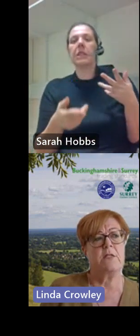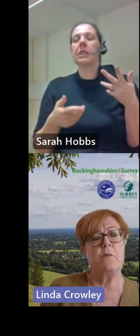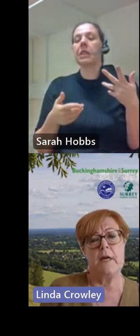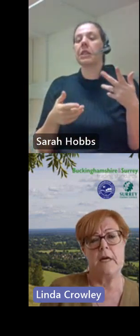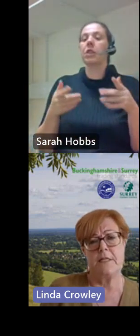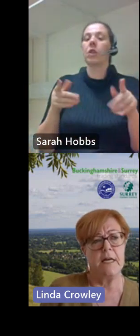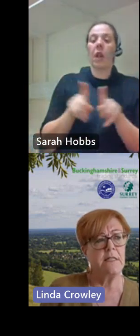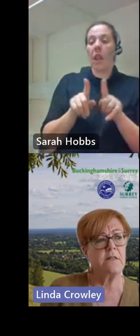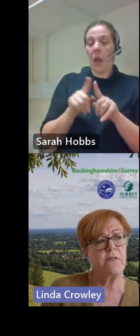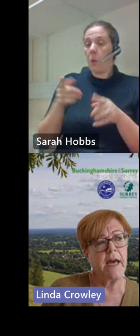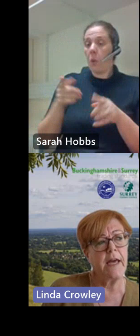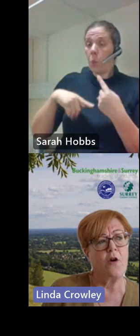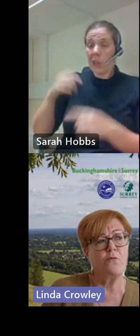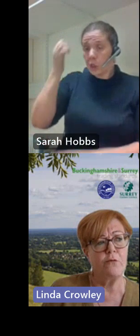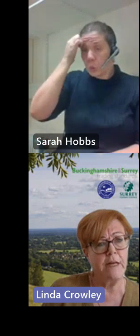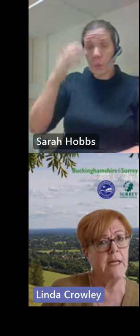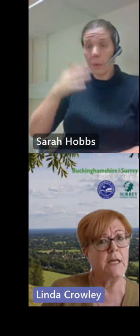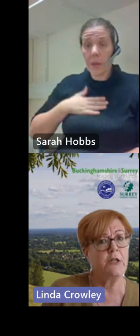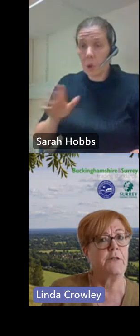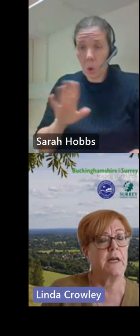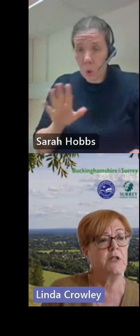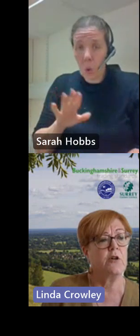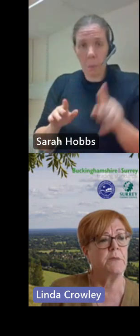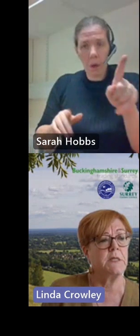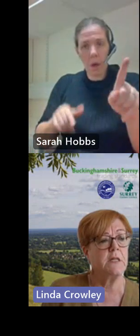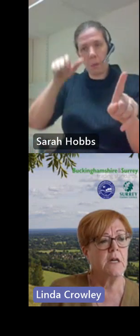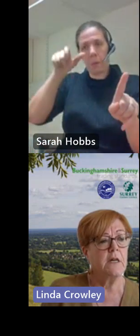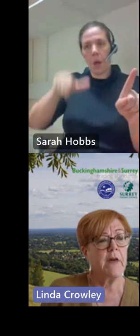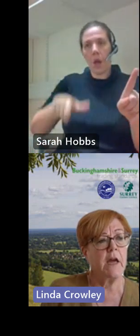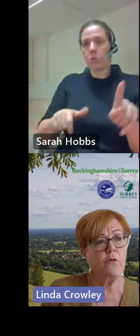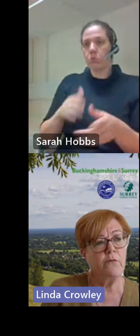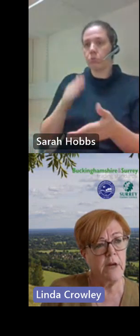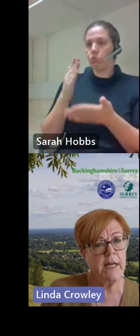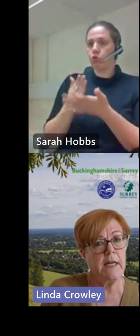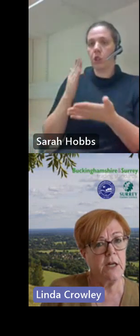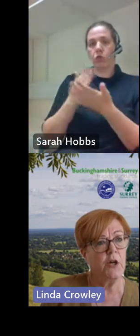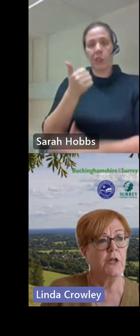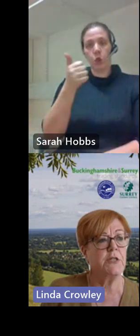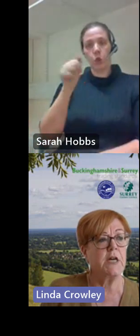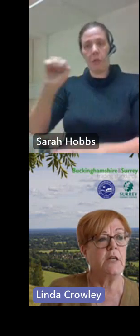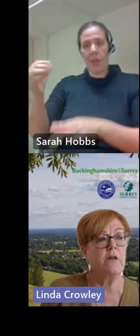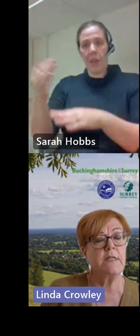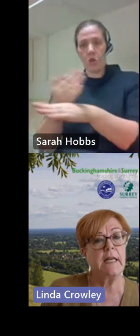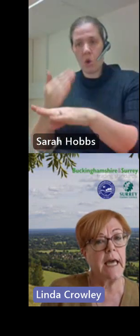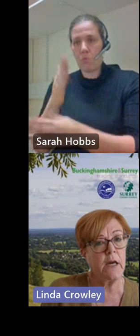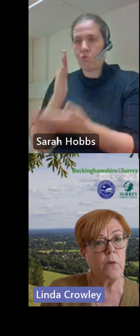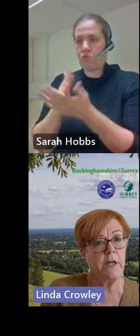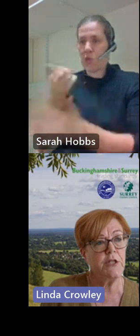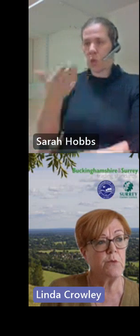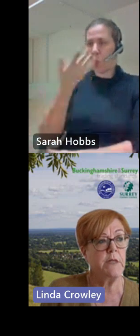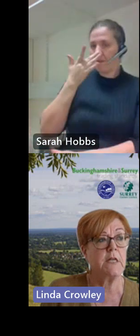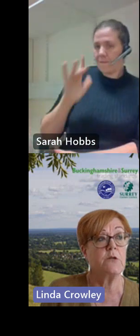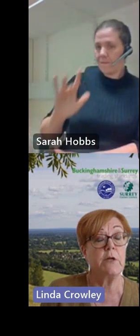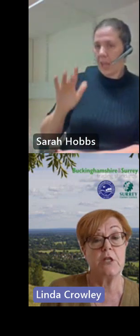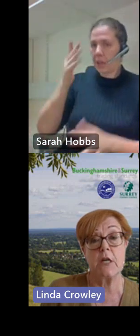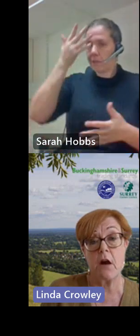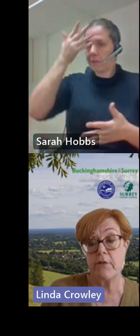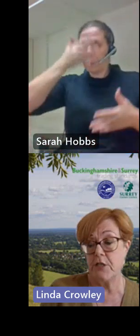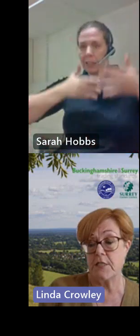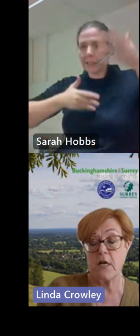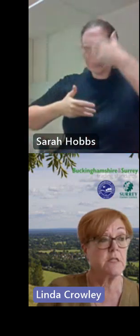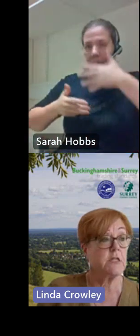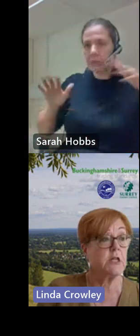are stupid, it's that they are really good at their jobs. They are really good at using language